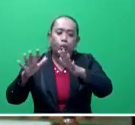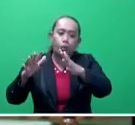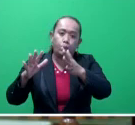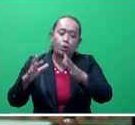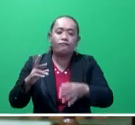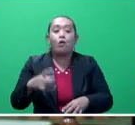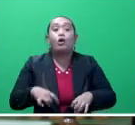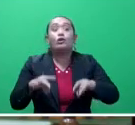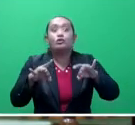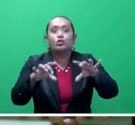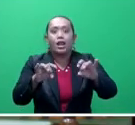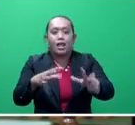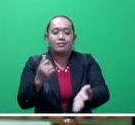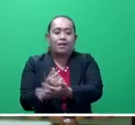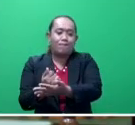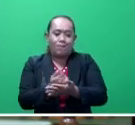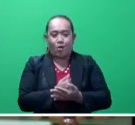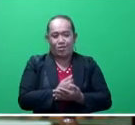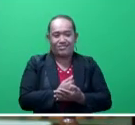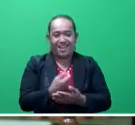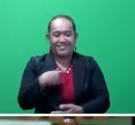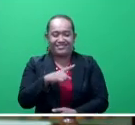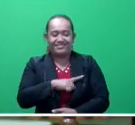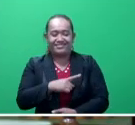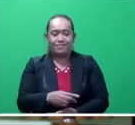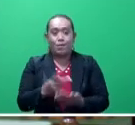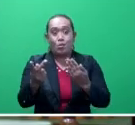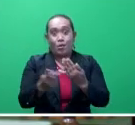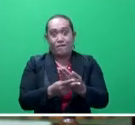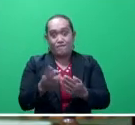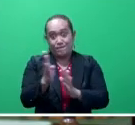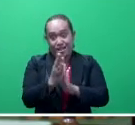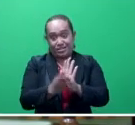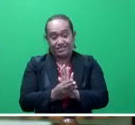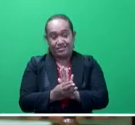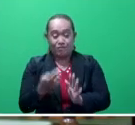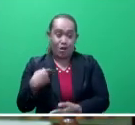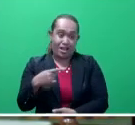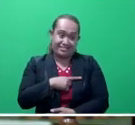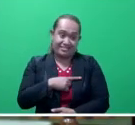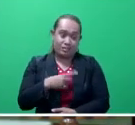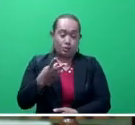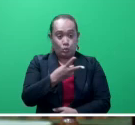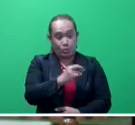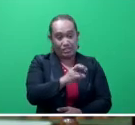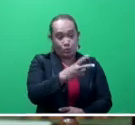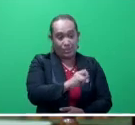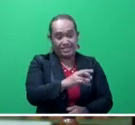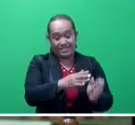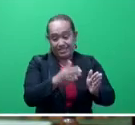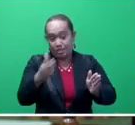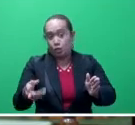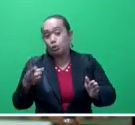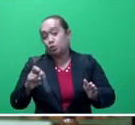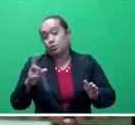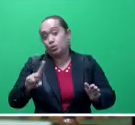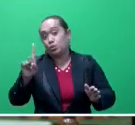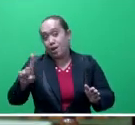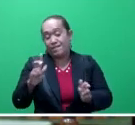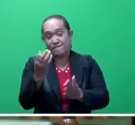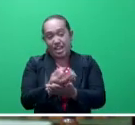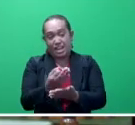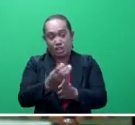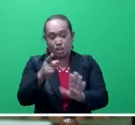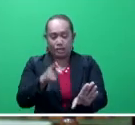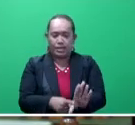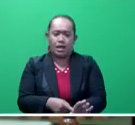welfare programs in the 2020-2021 financial year, and which will also be applied to the 2021-2022 financial year. Their